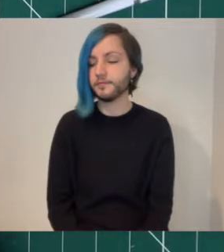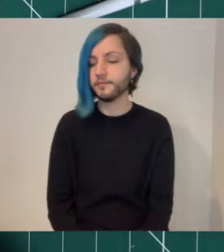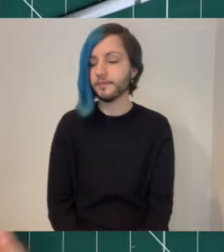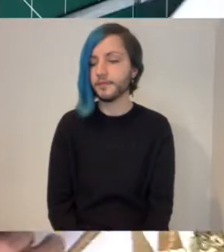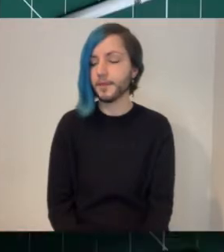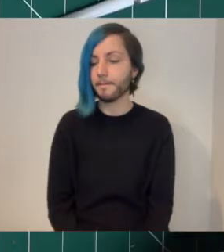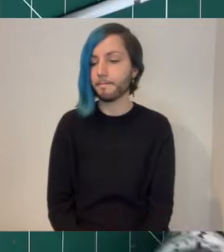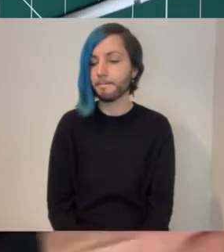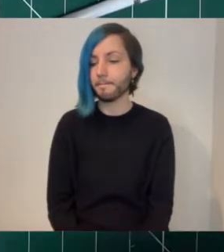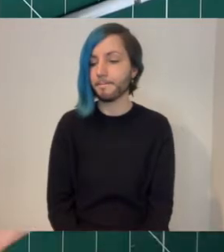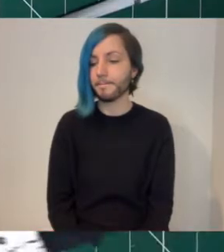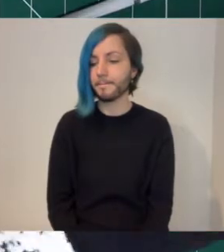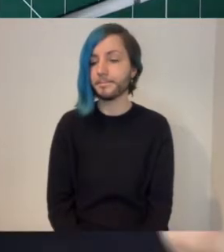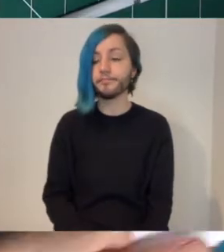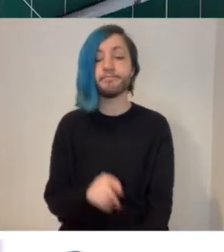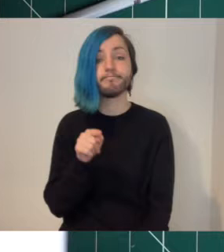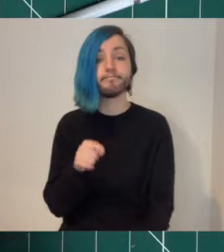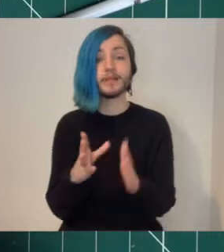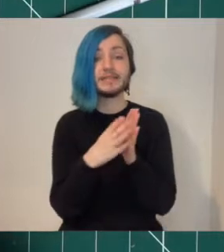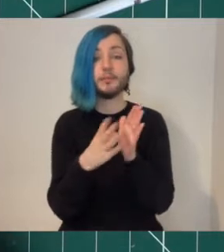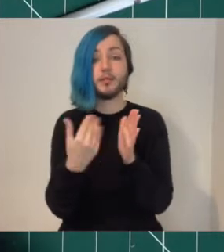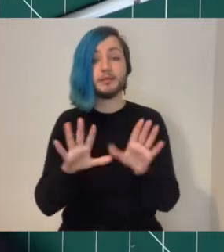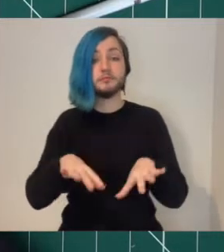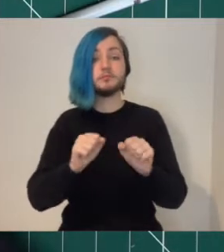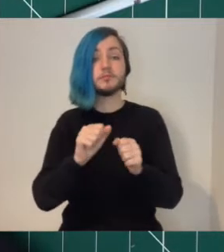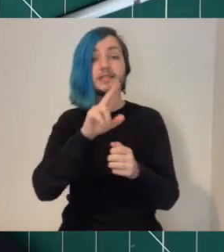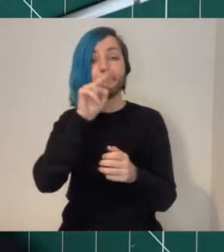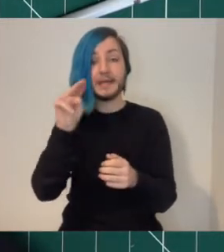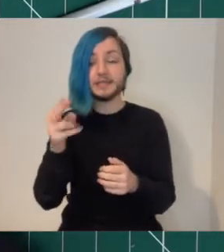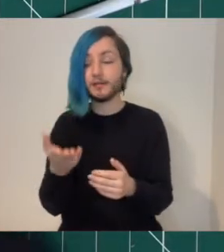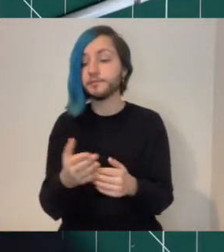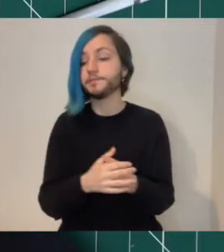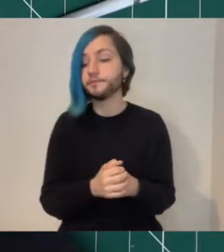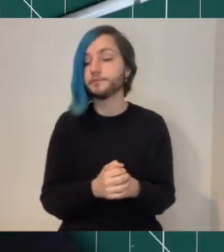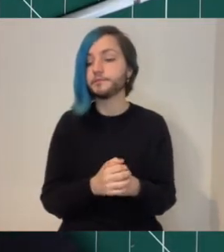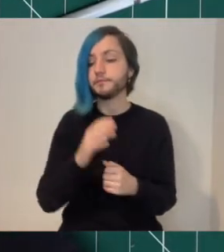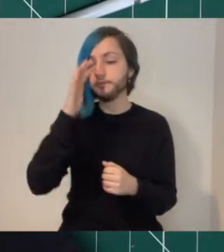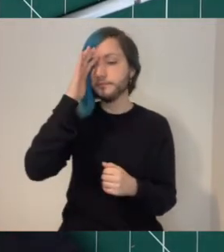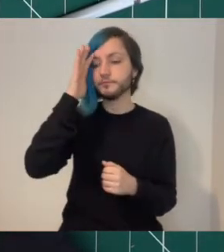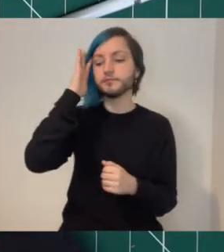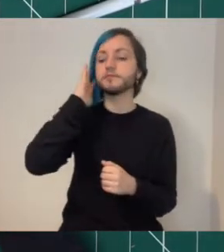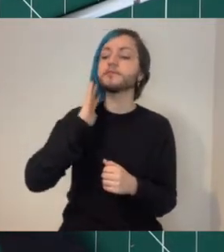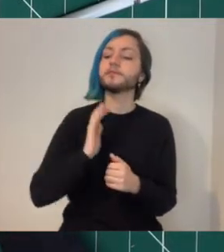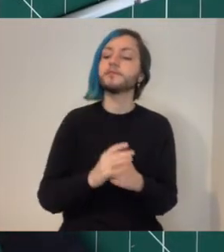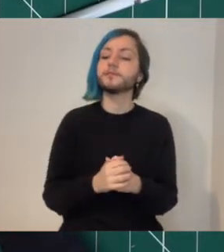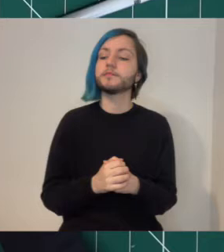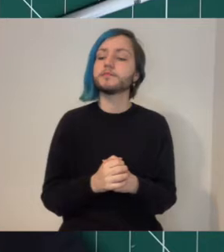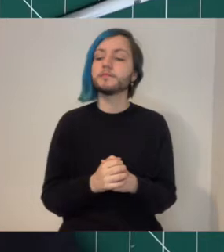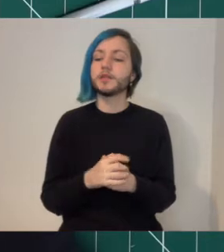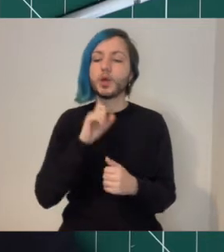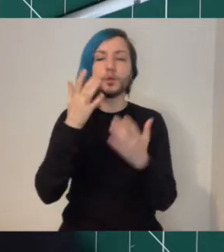I've started painting a few sections here, but just to show